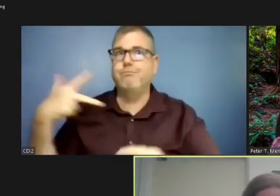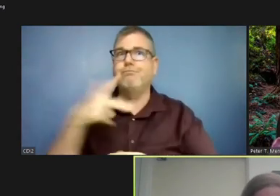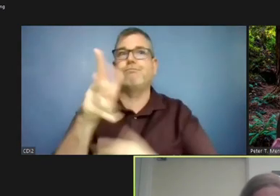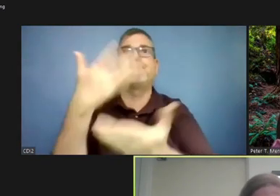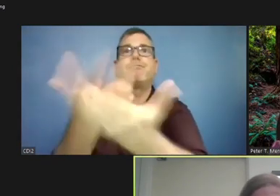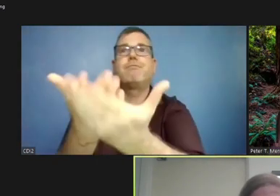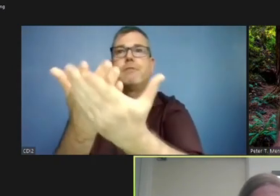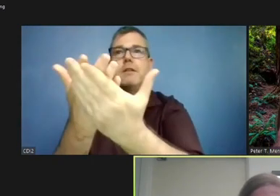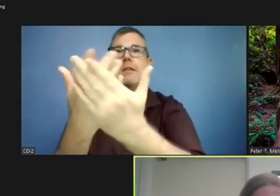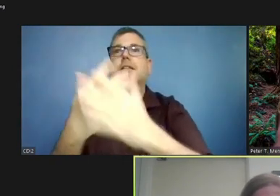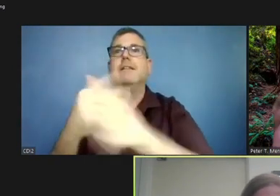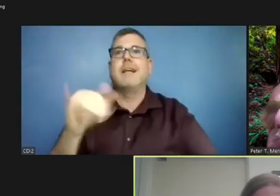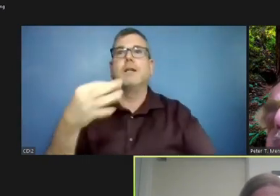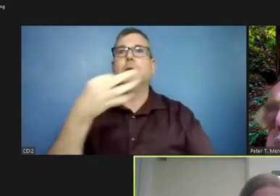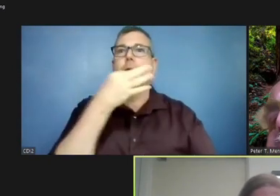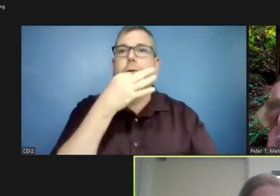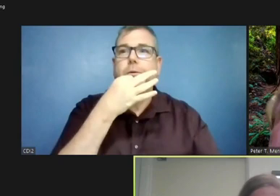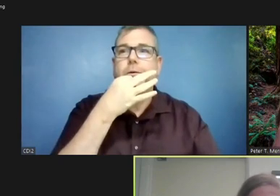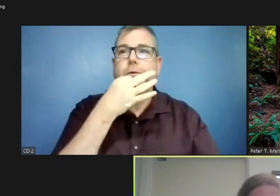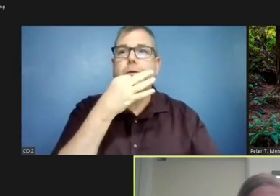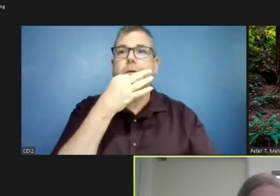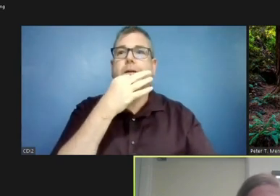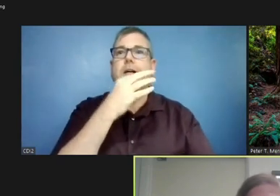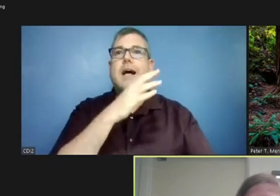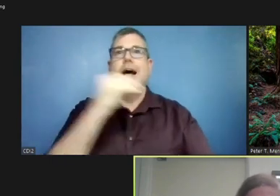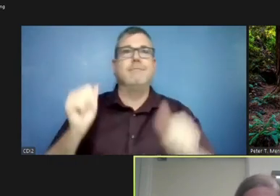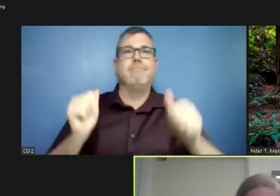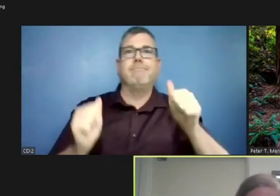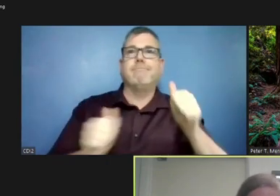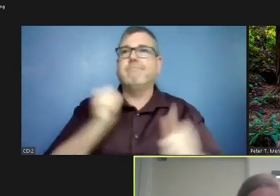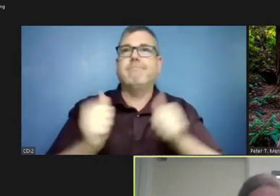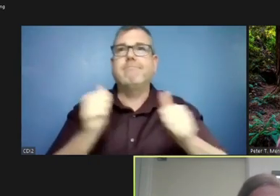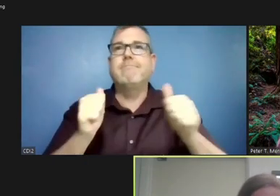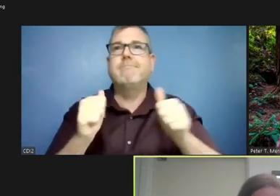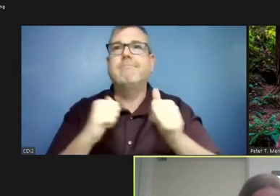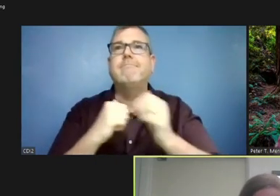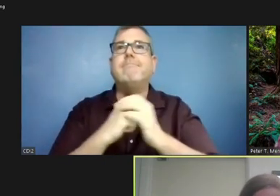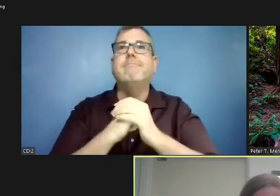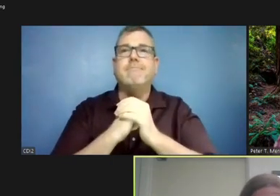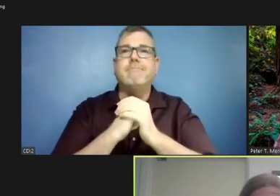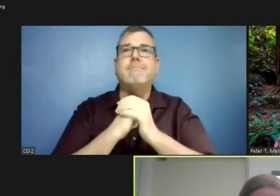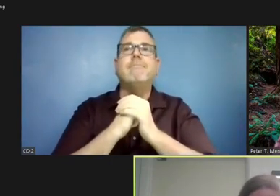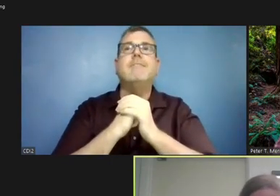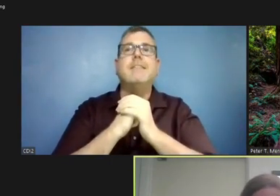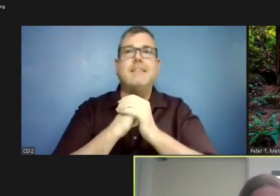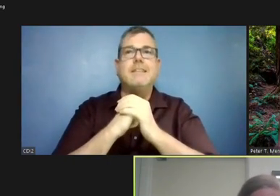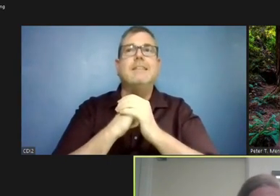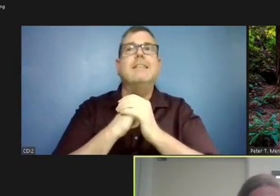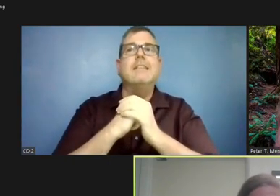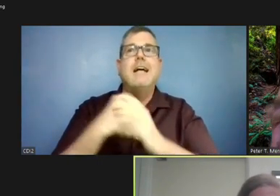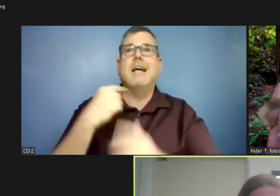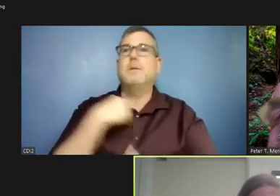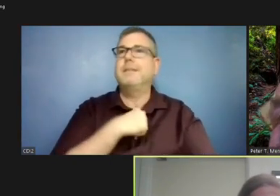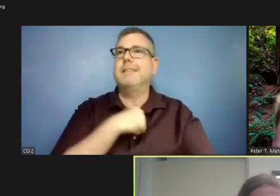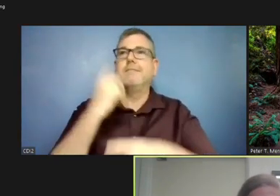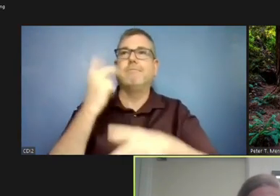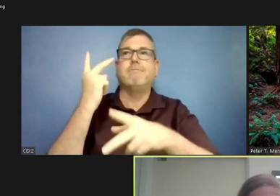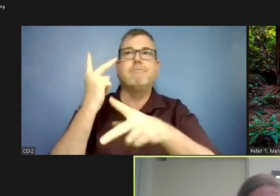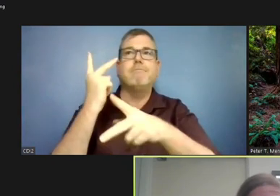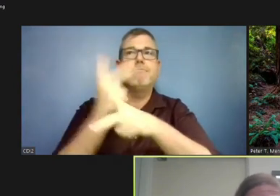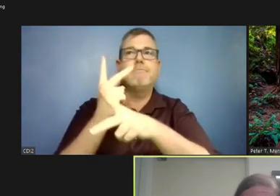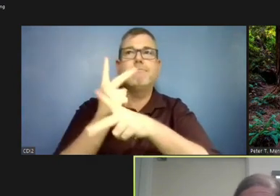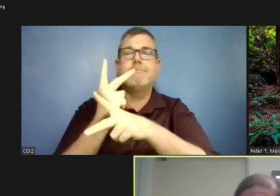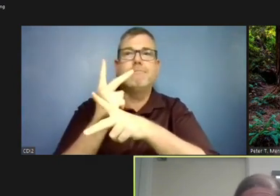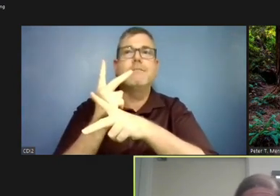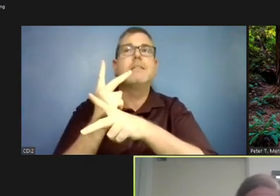of vaccination and an early navigator of our system, but we were able to meet her needs. I got to talk to her personally, and